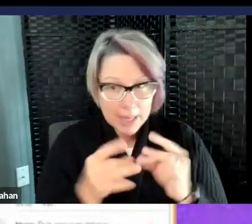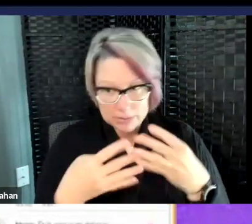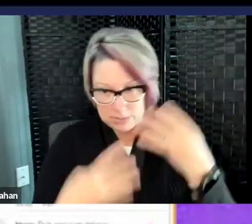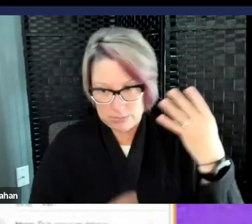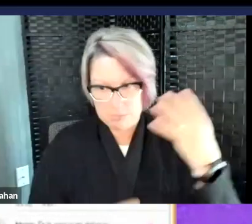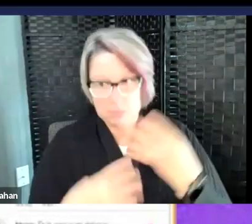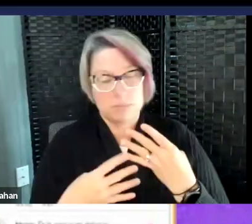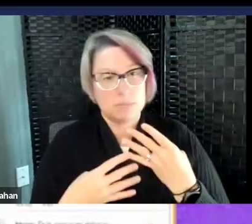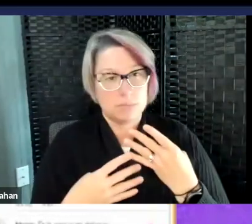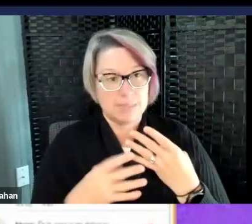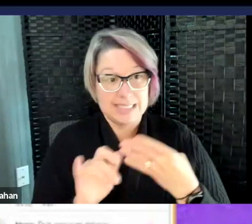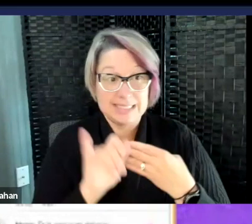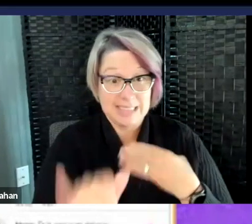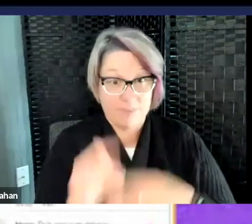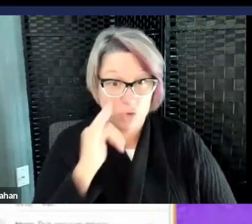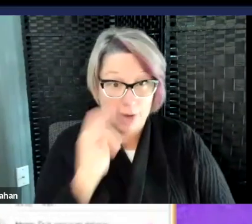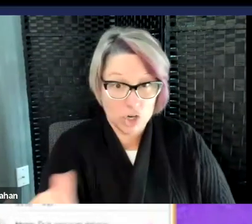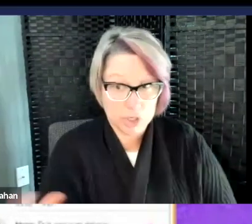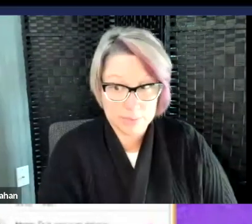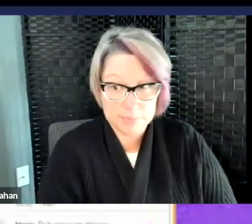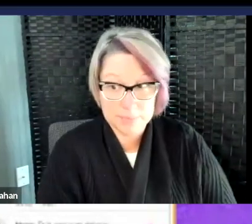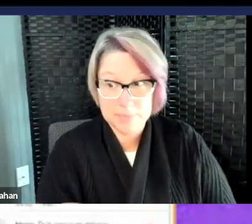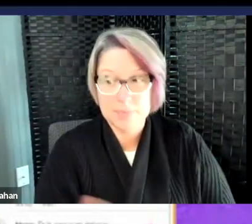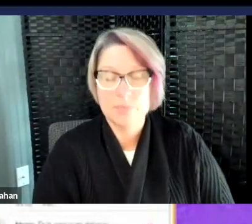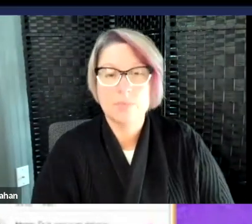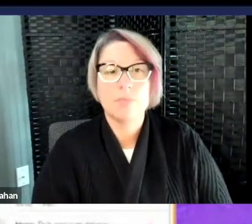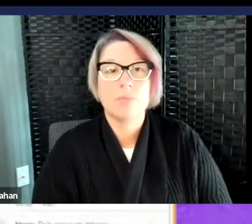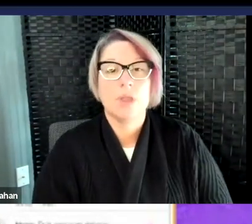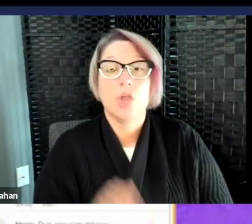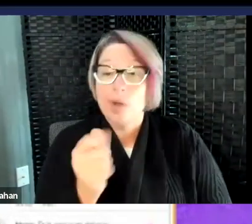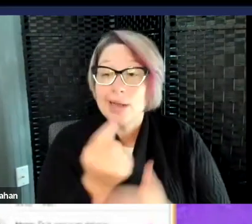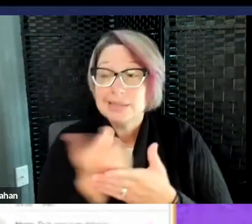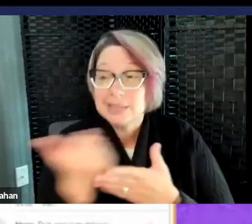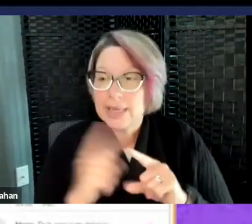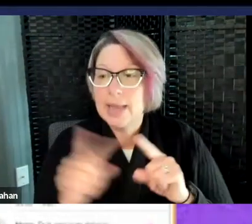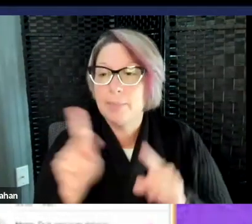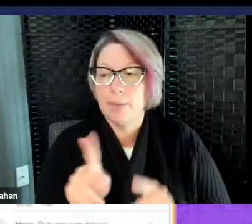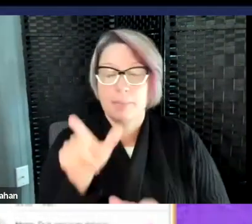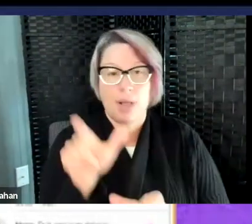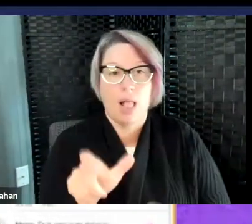those comments stay there forever. Again, you can delete them, but people take screenshots. Okay.